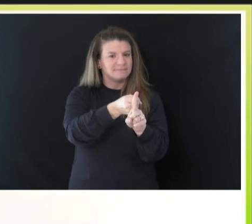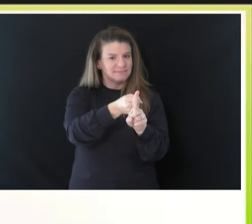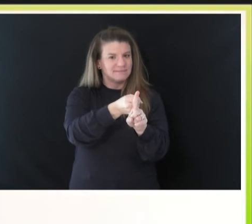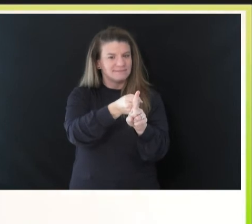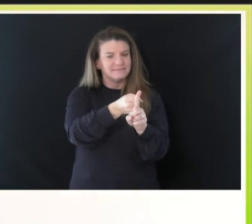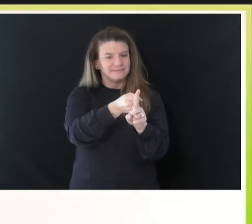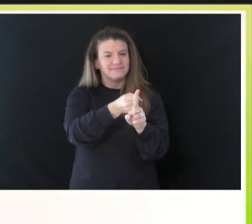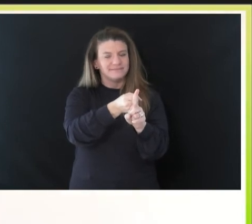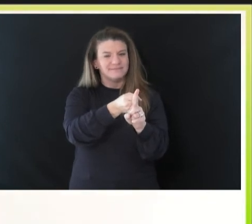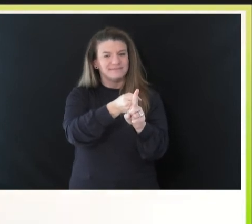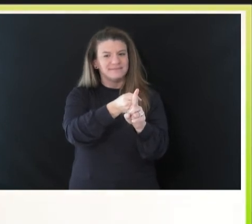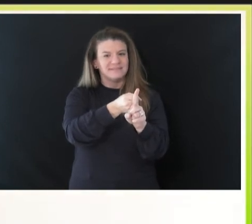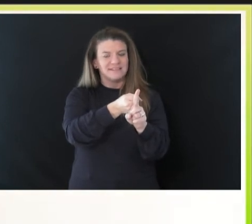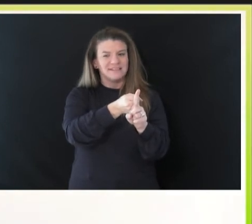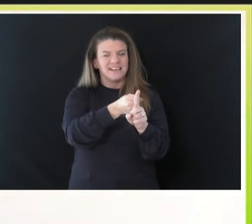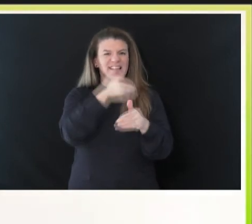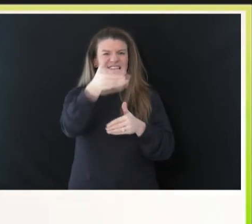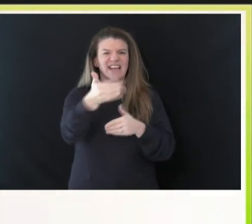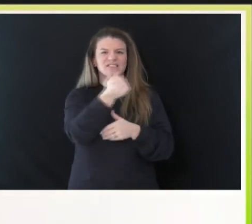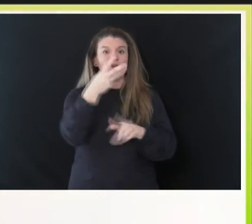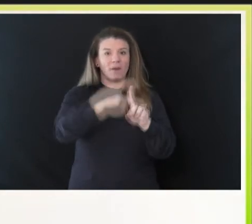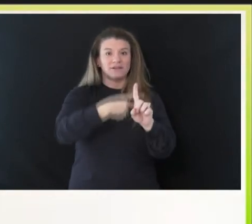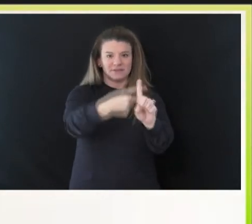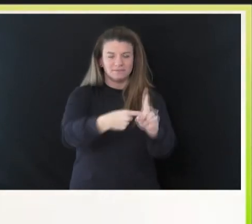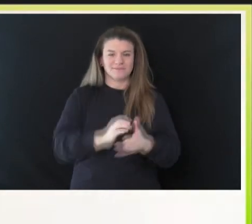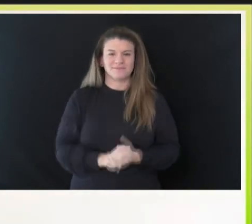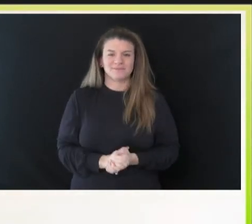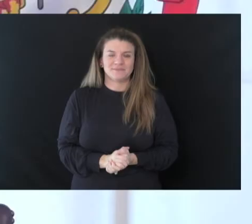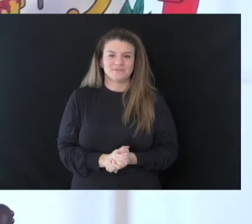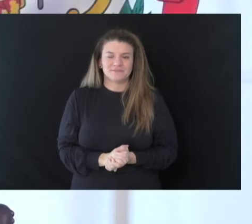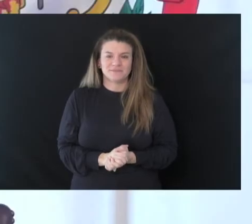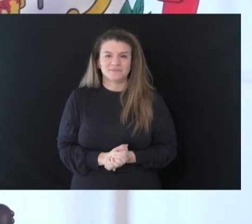the next couple of months.